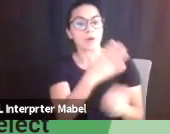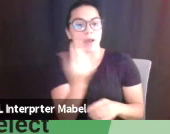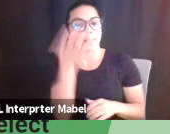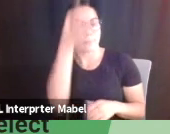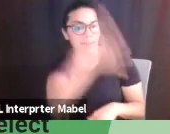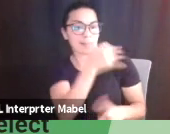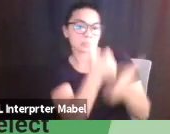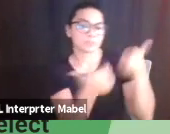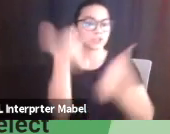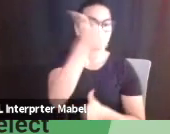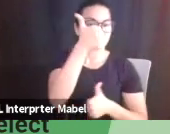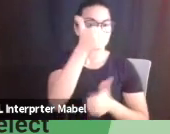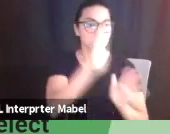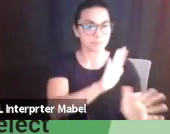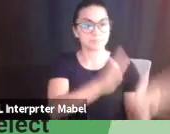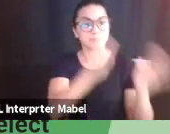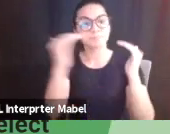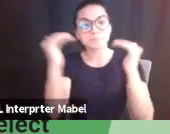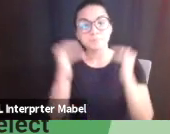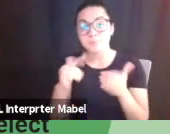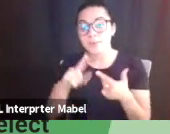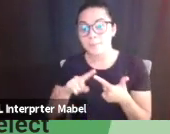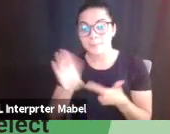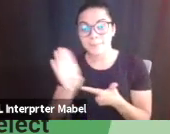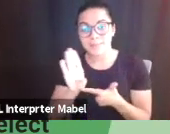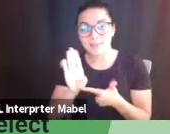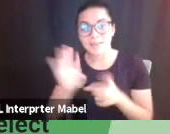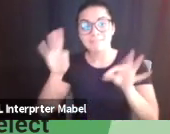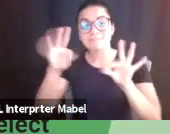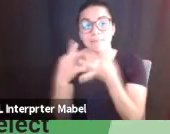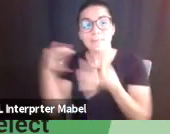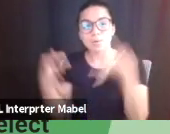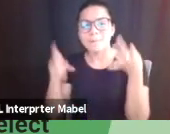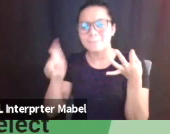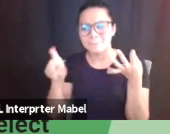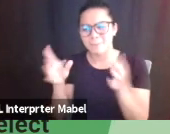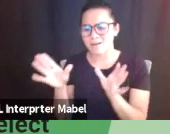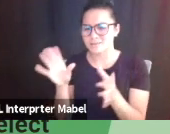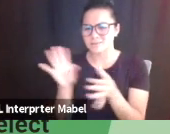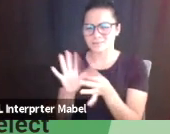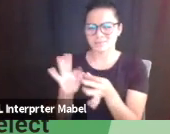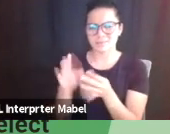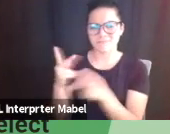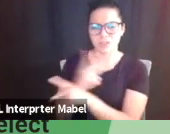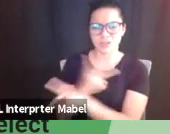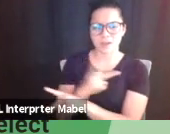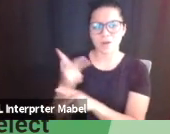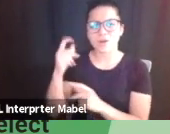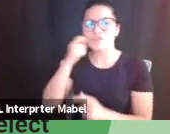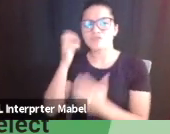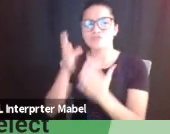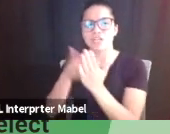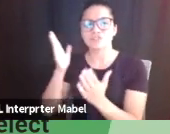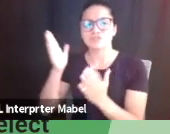B, family courts need to address racial disparities and work with community service